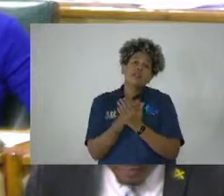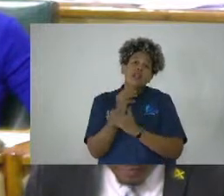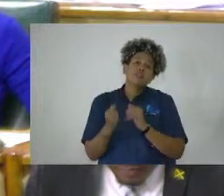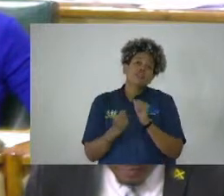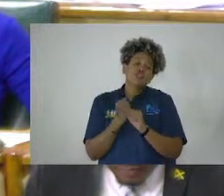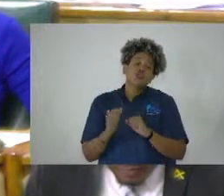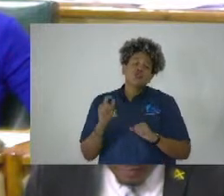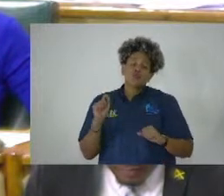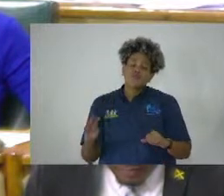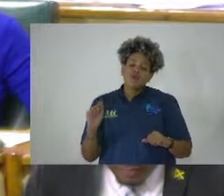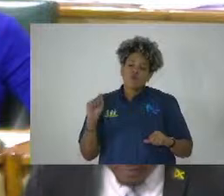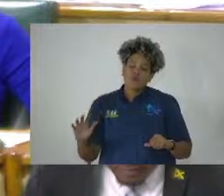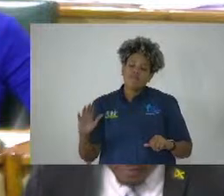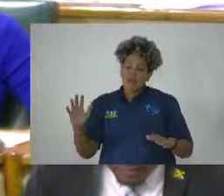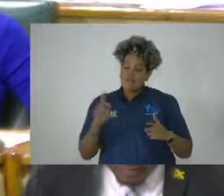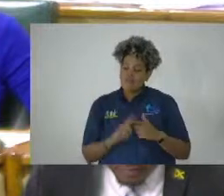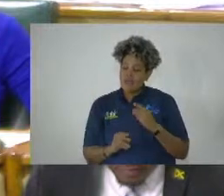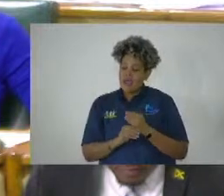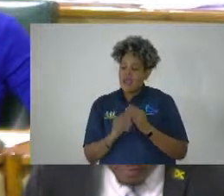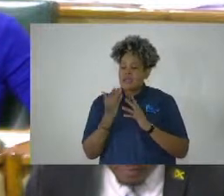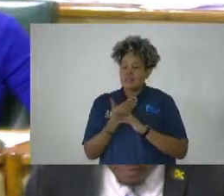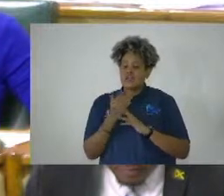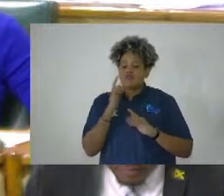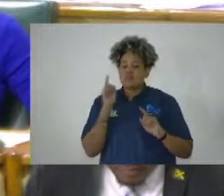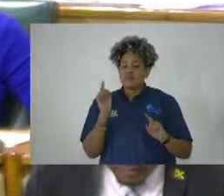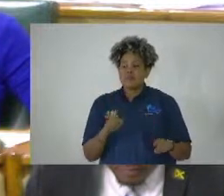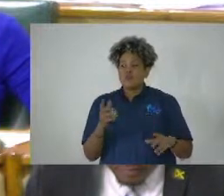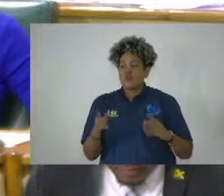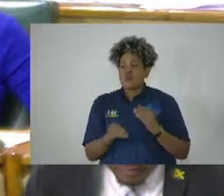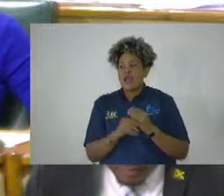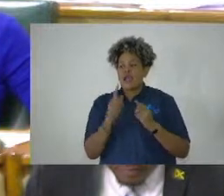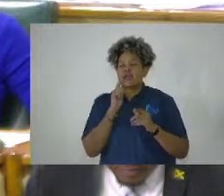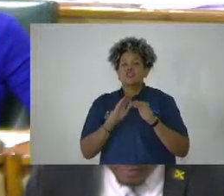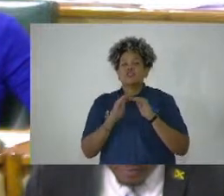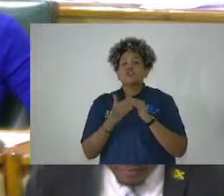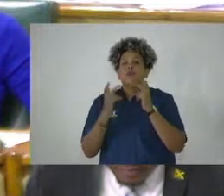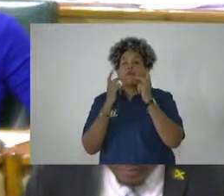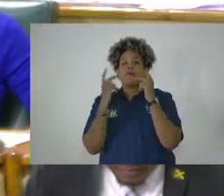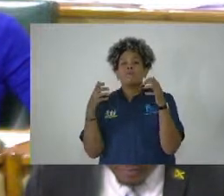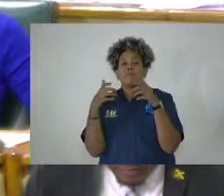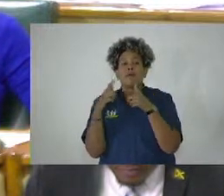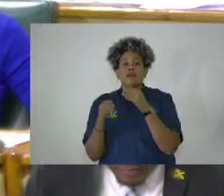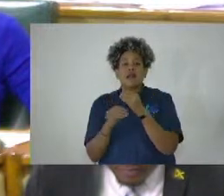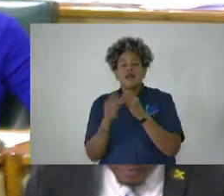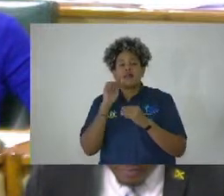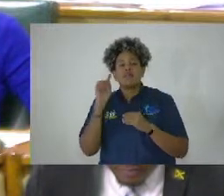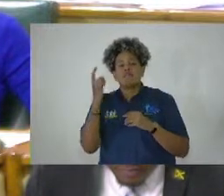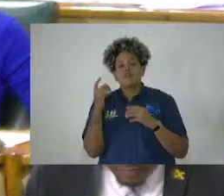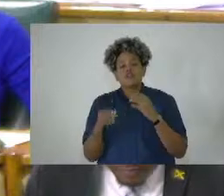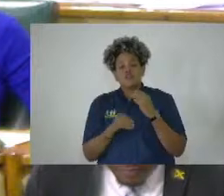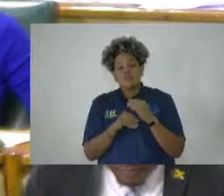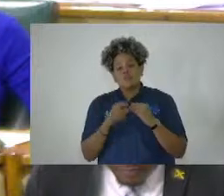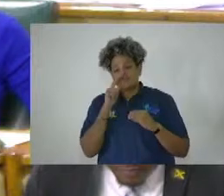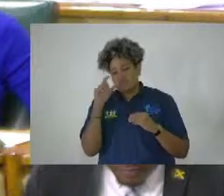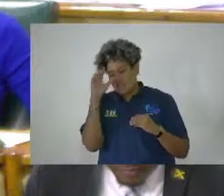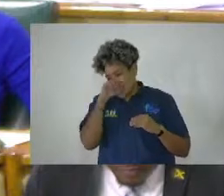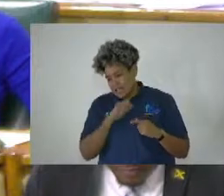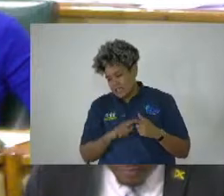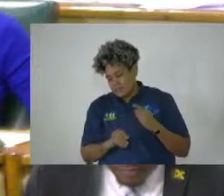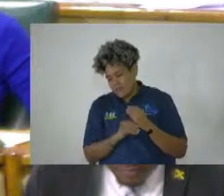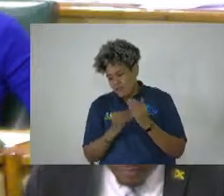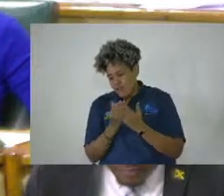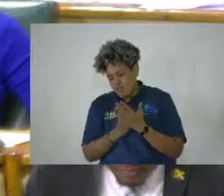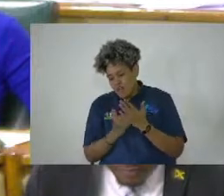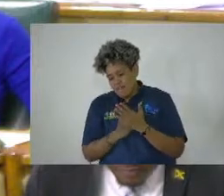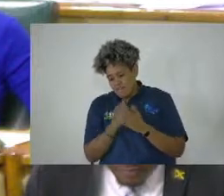year 24-25 interim report, and the Jamaica Public Body's first supplementary estimates of